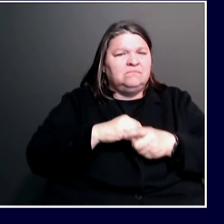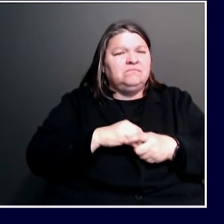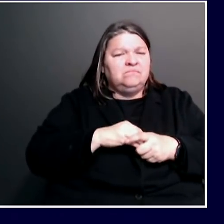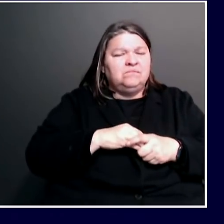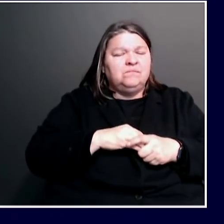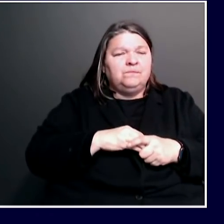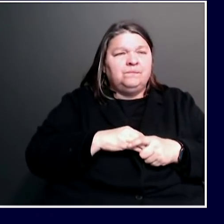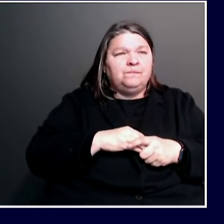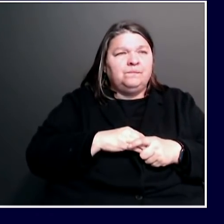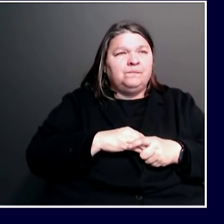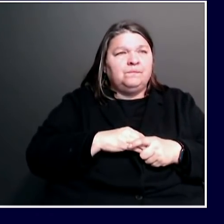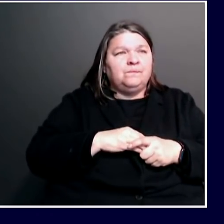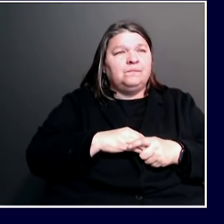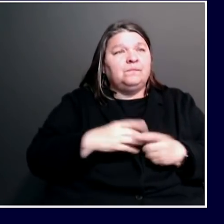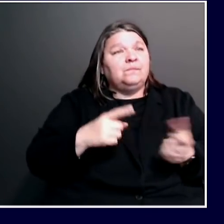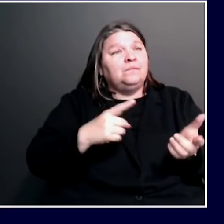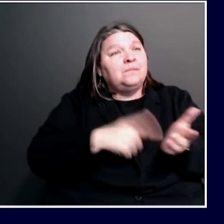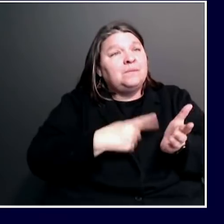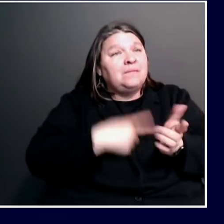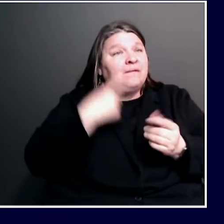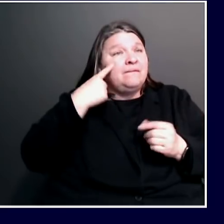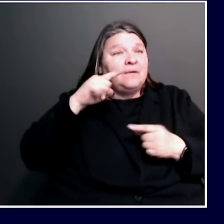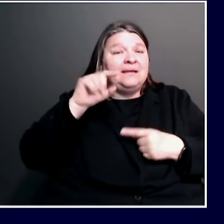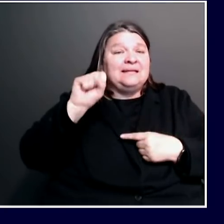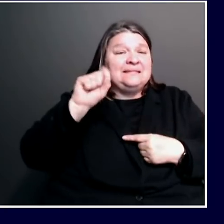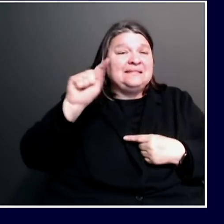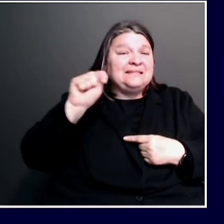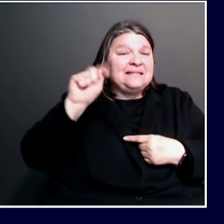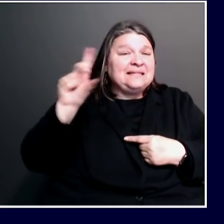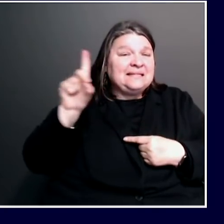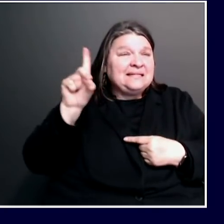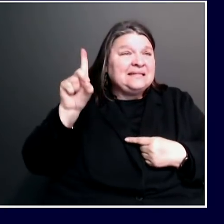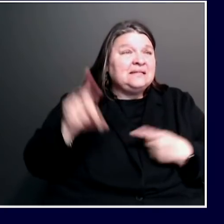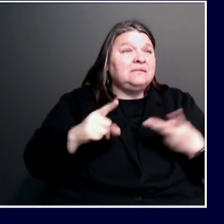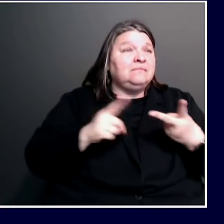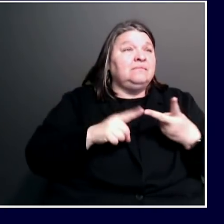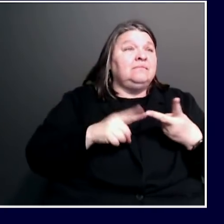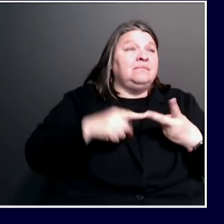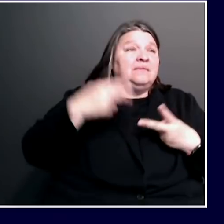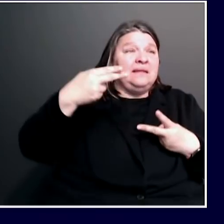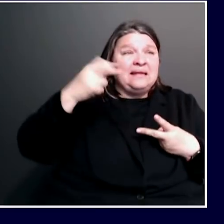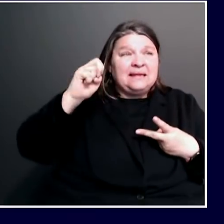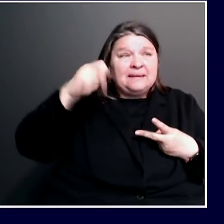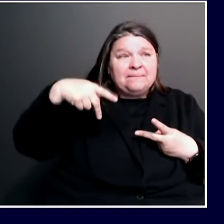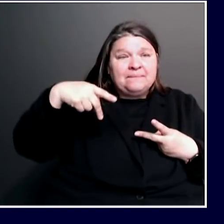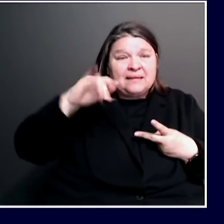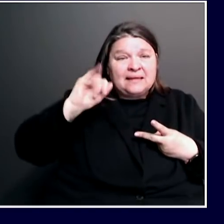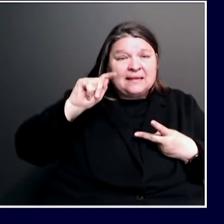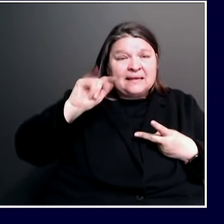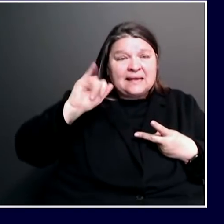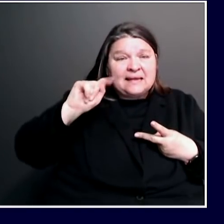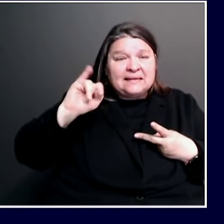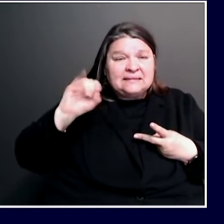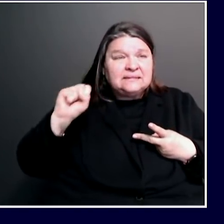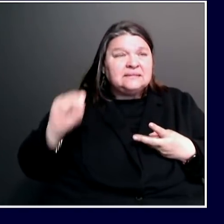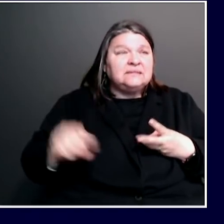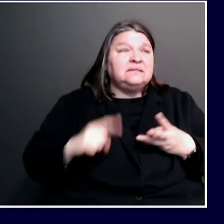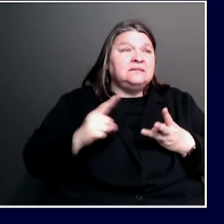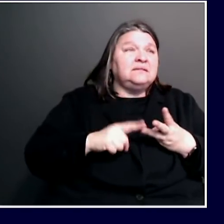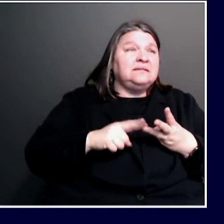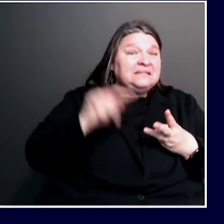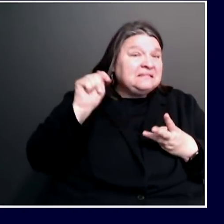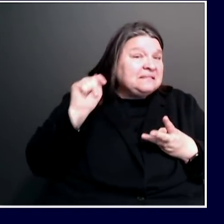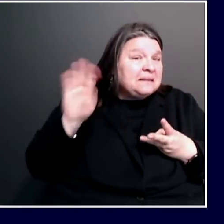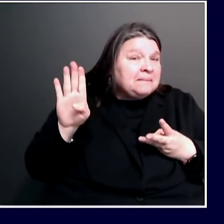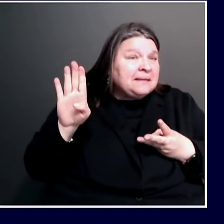whether it's for STDs or diseases like hepatitis or tuberculosis. We still maintain a robust contact